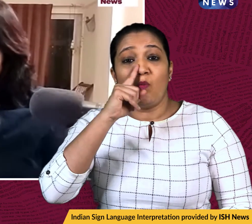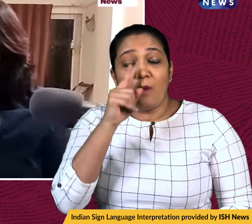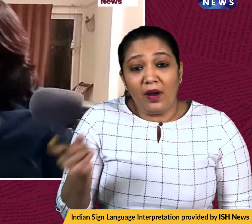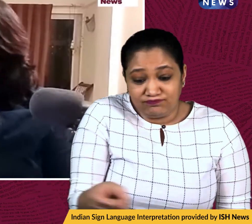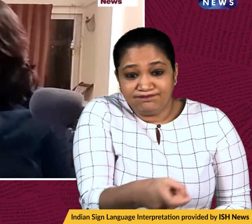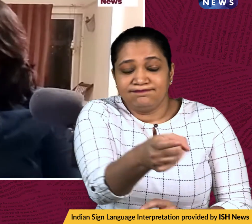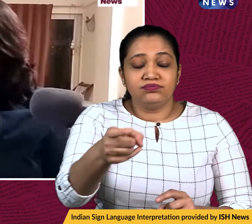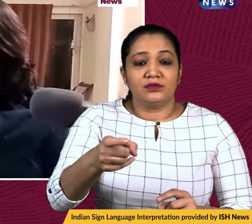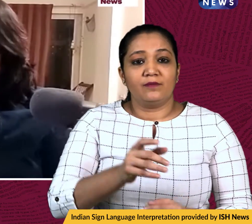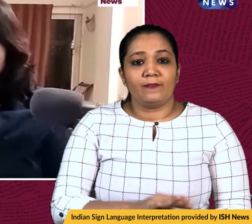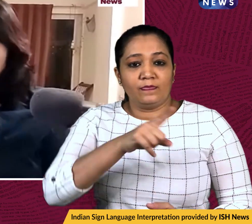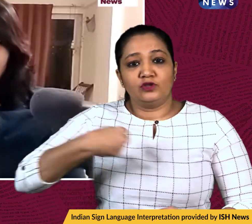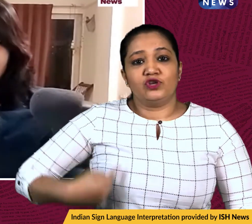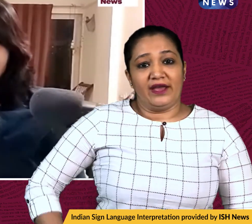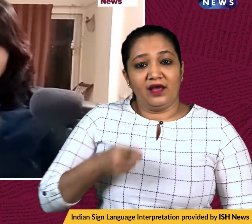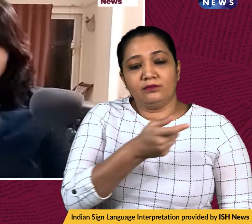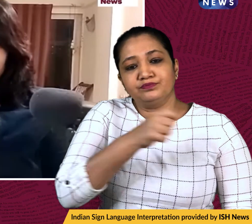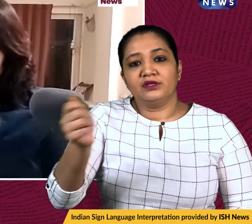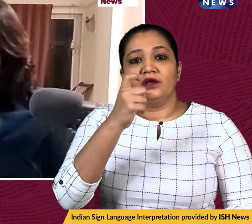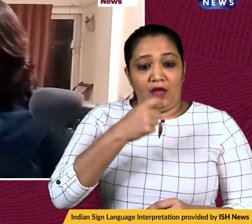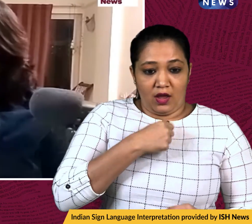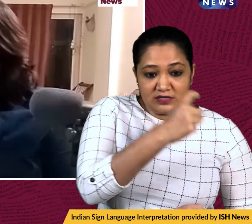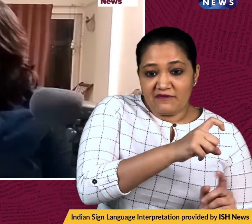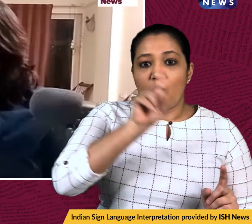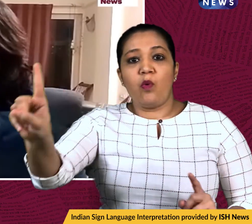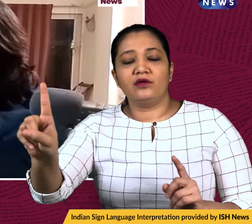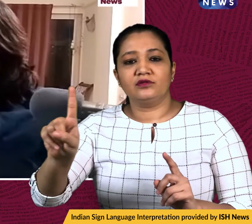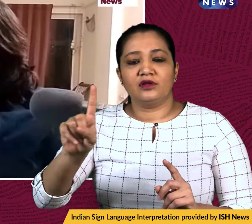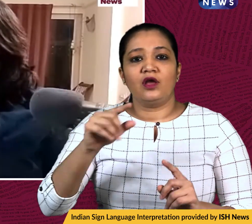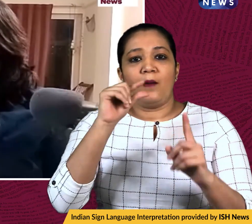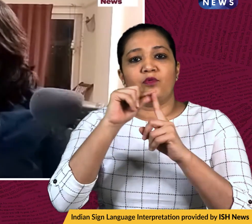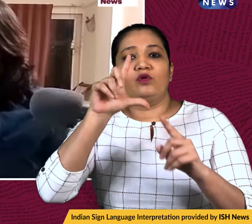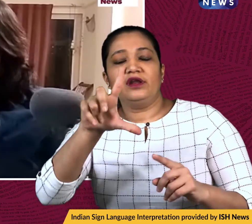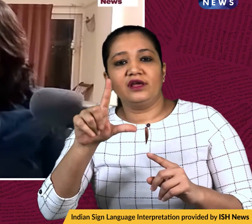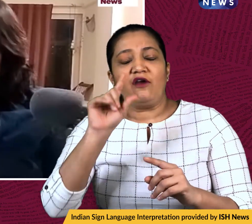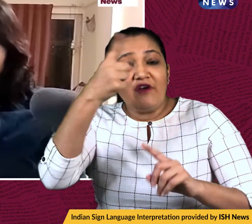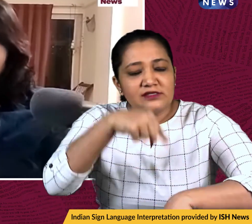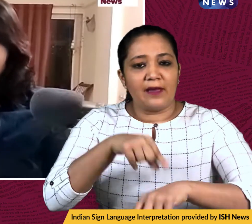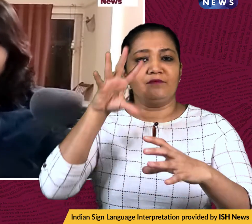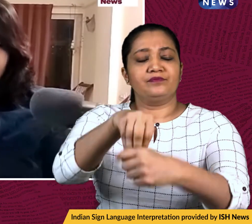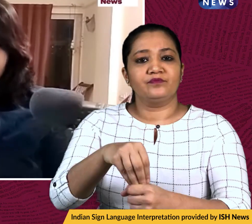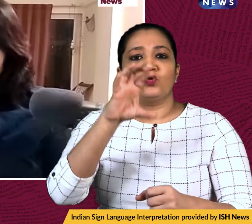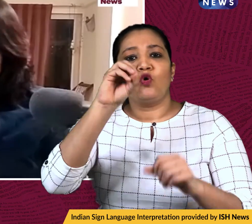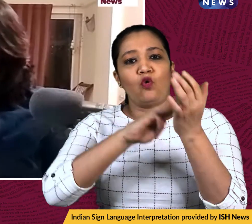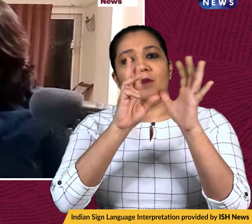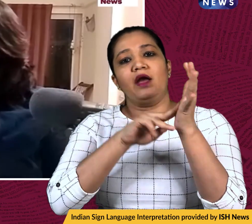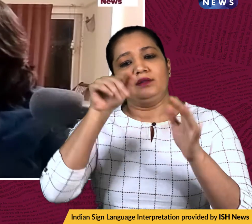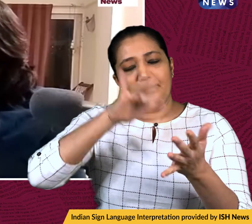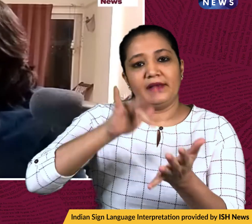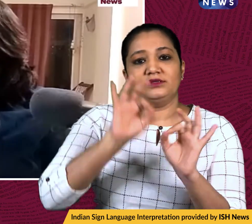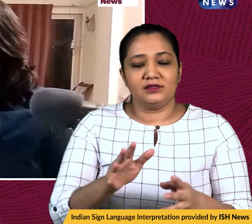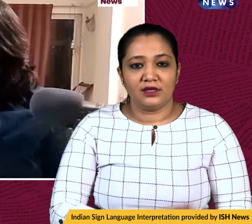Indian women's hockey team beat China 7-1 on their Pro League debut in Oman